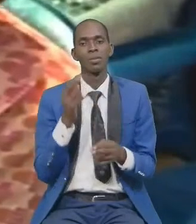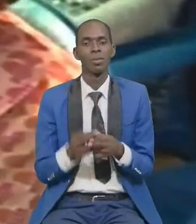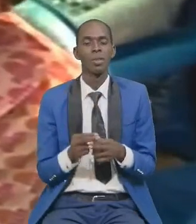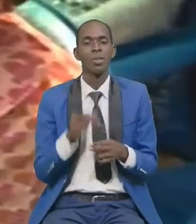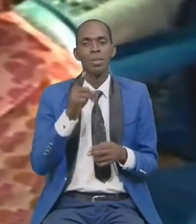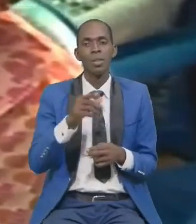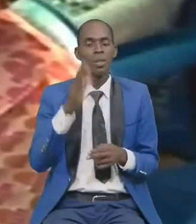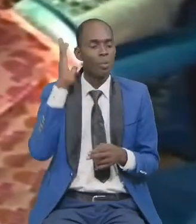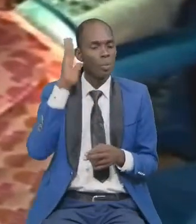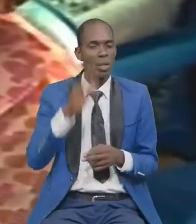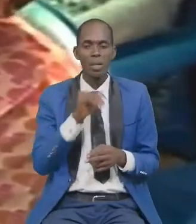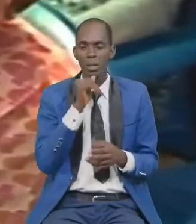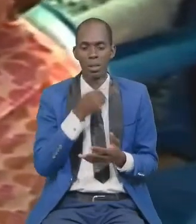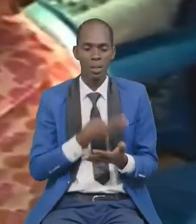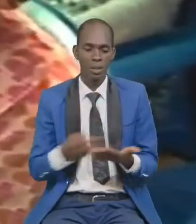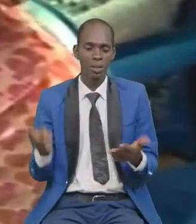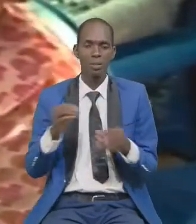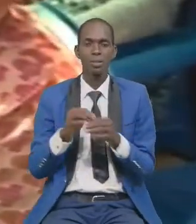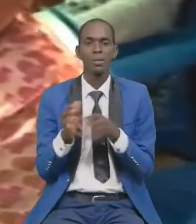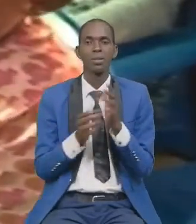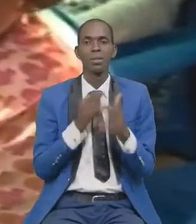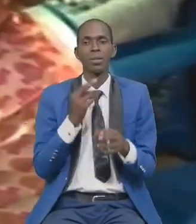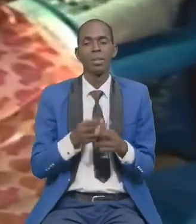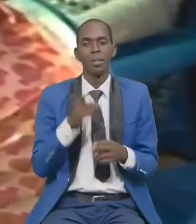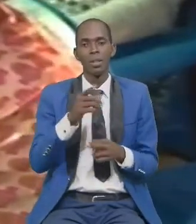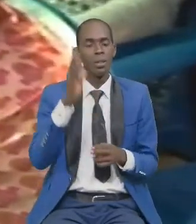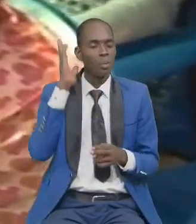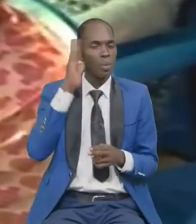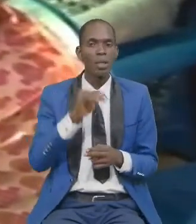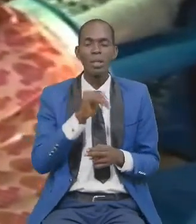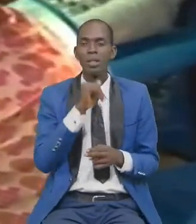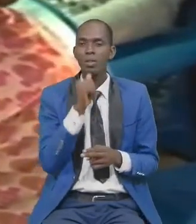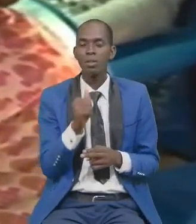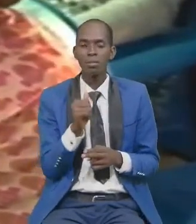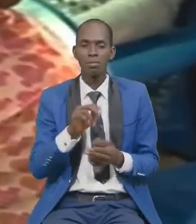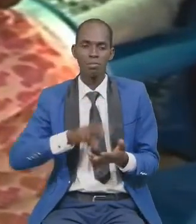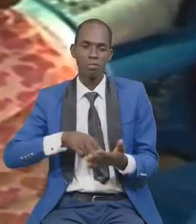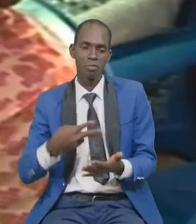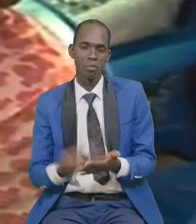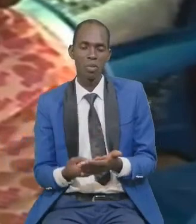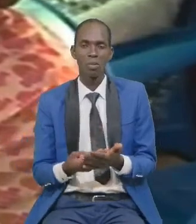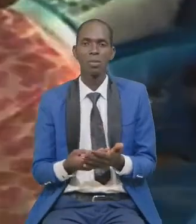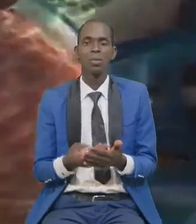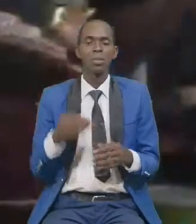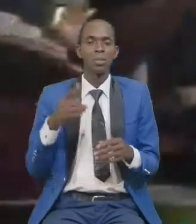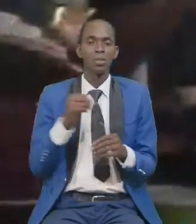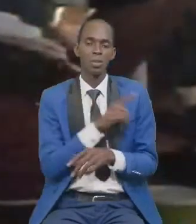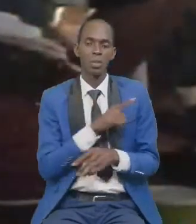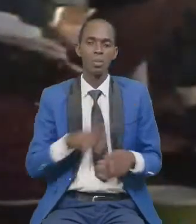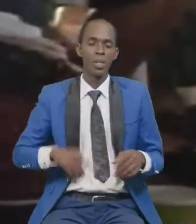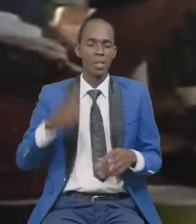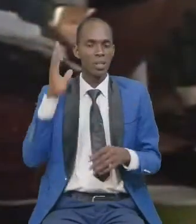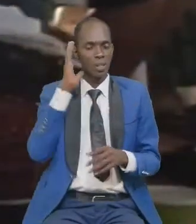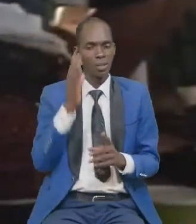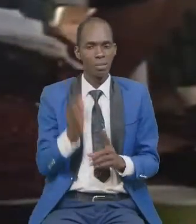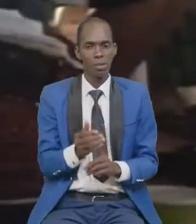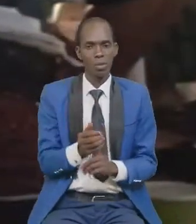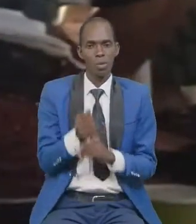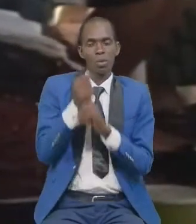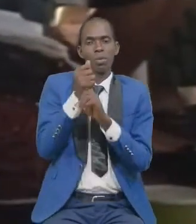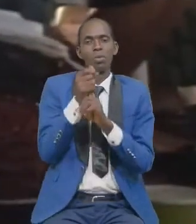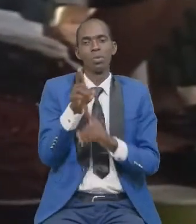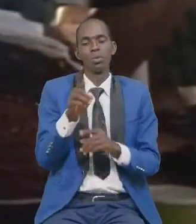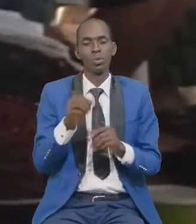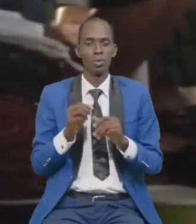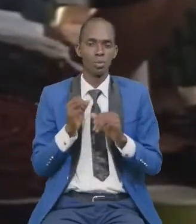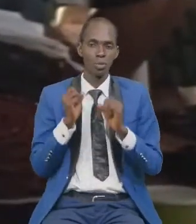You will not fail. You will not falter. The Lord will uphold you. The grace